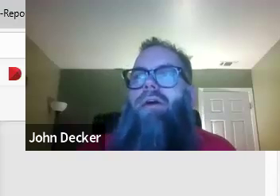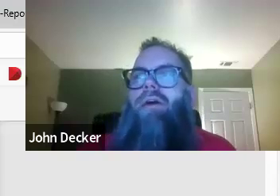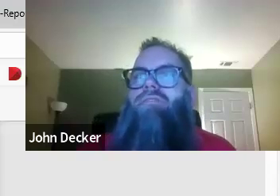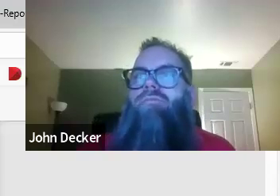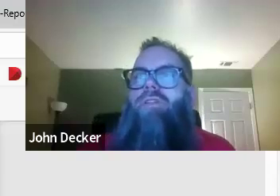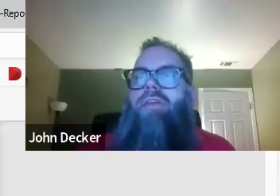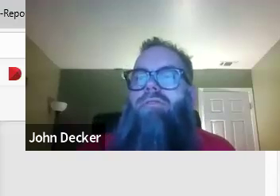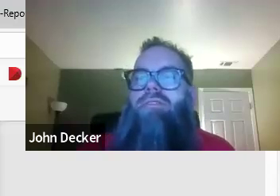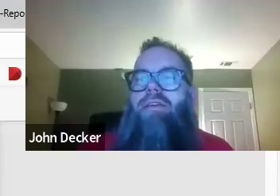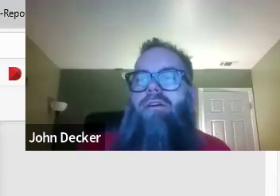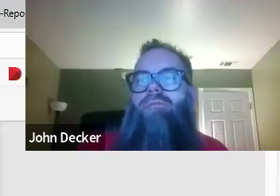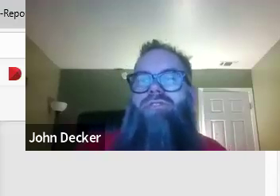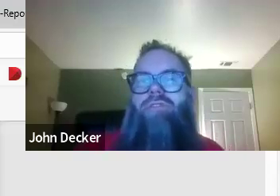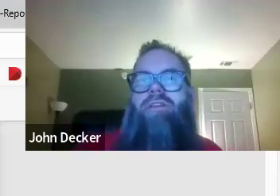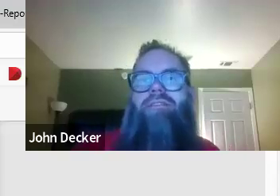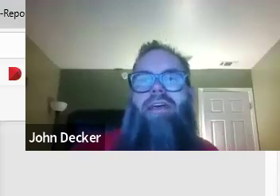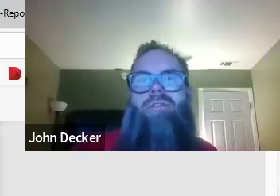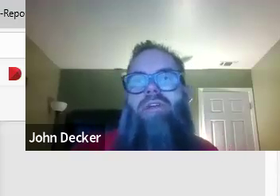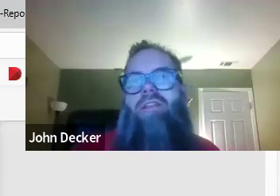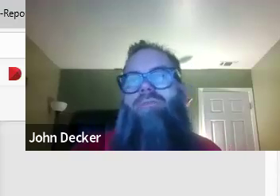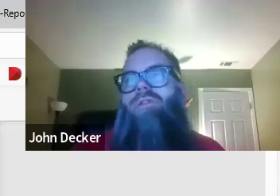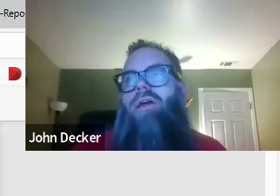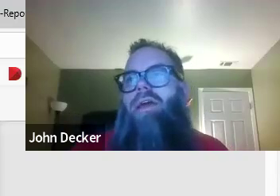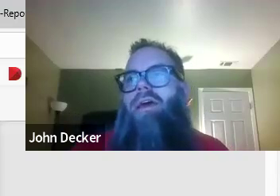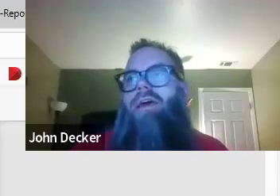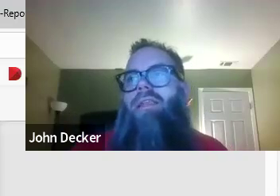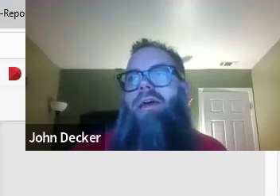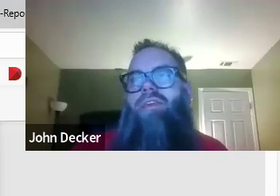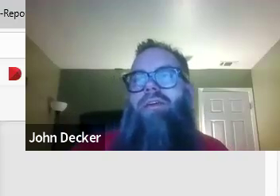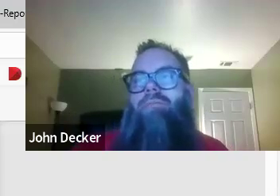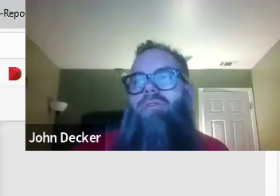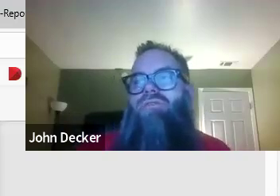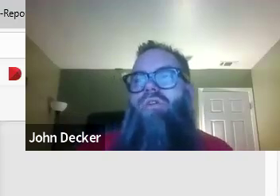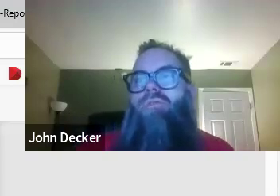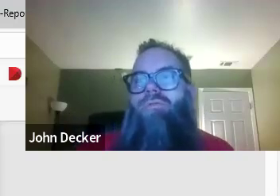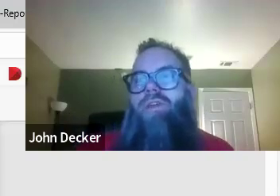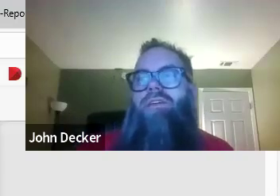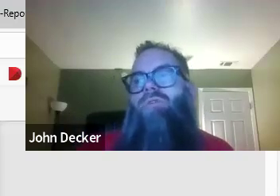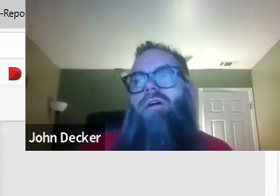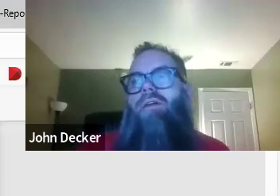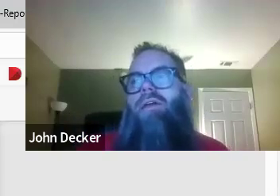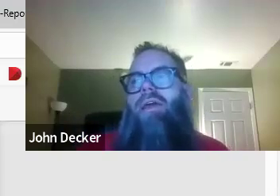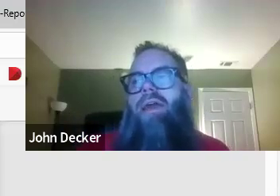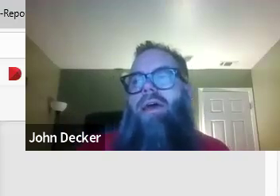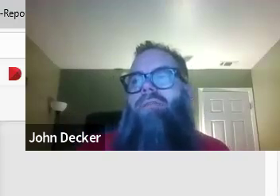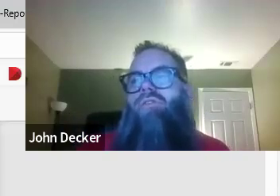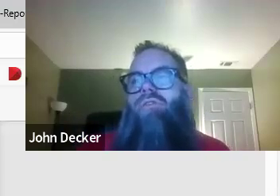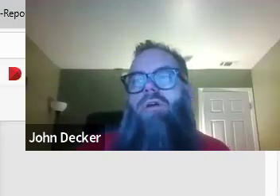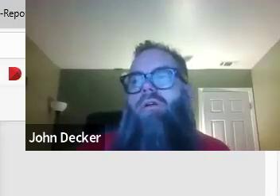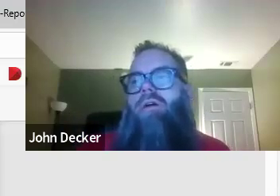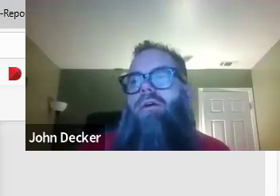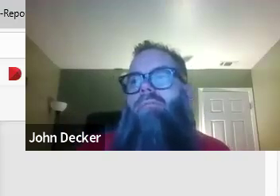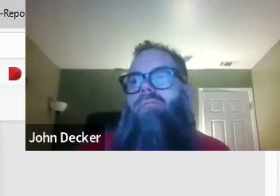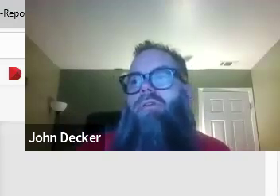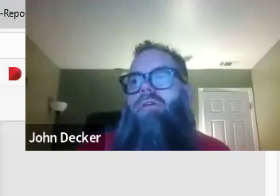they have some really good counseling opportunities that are available, and I think it was all free as well. And if you